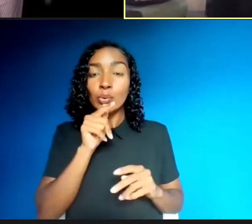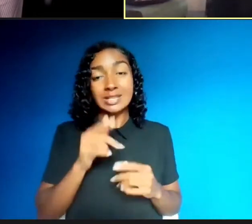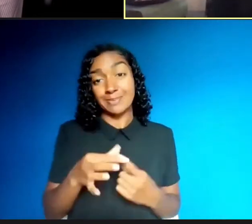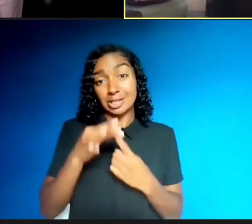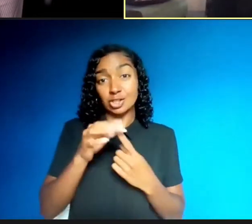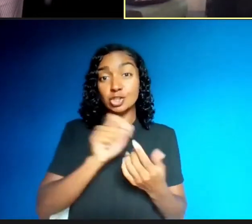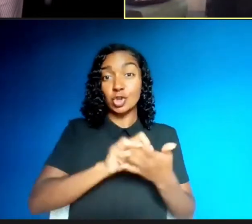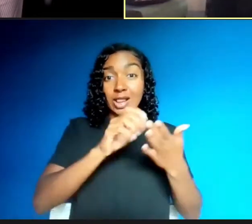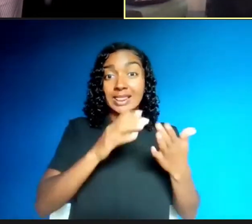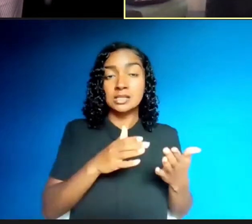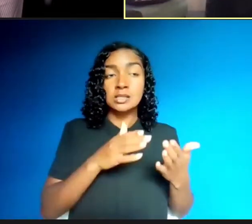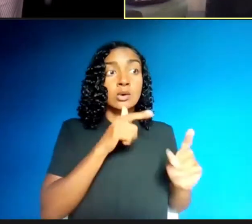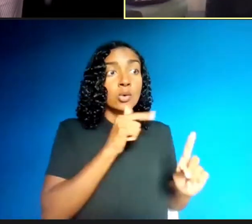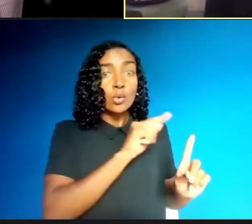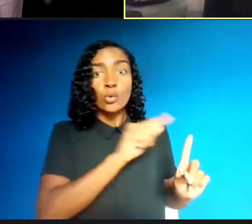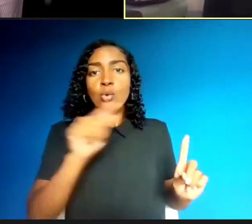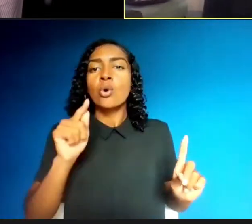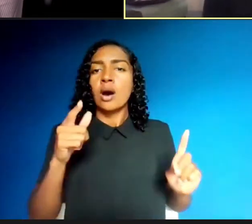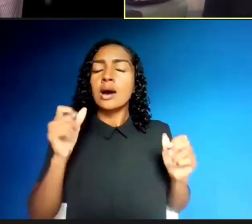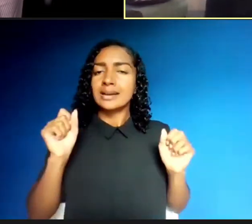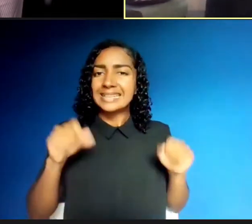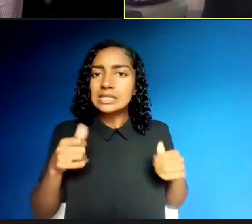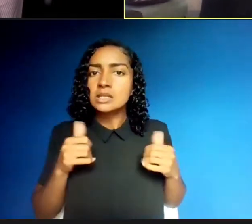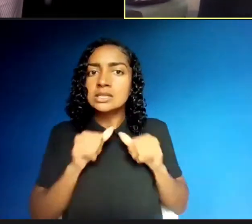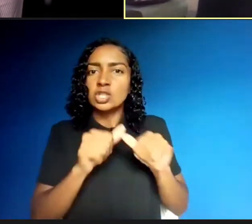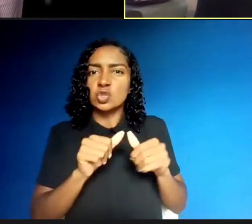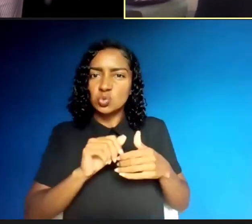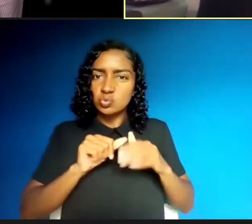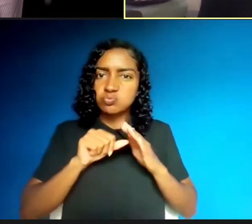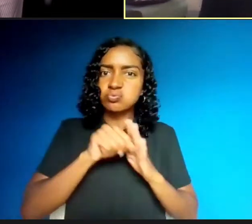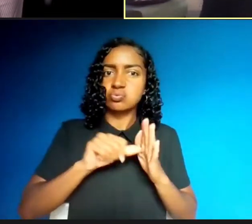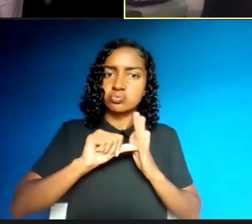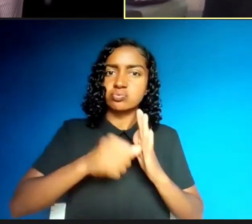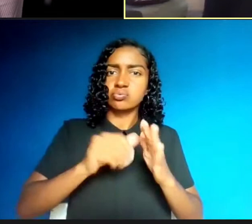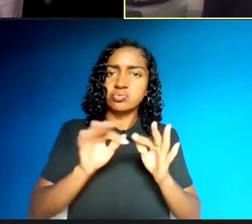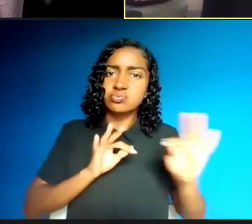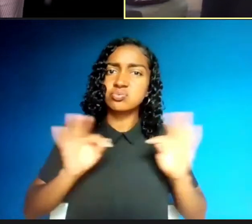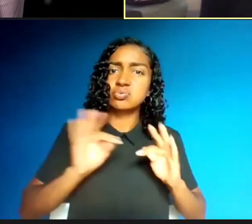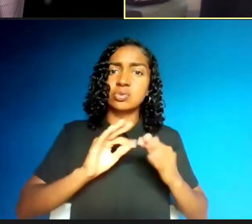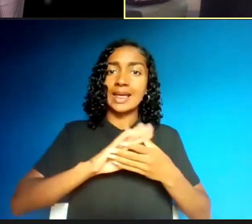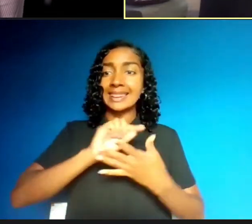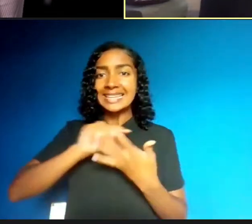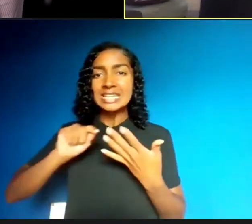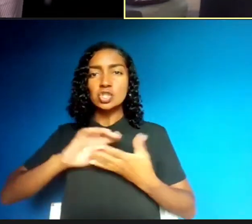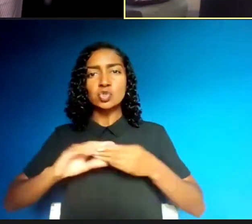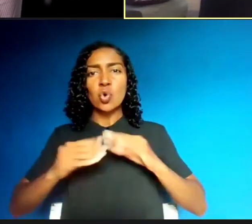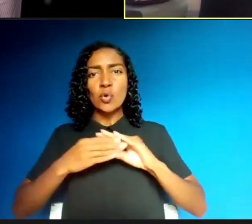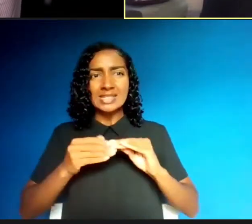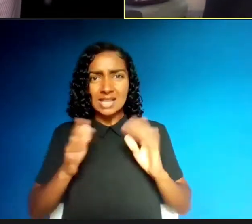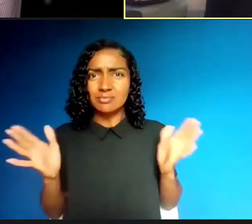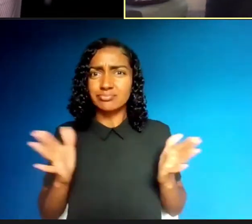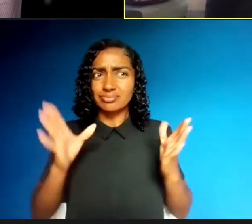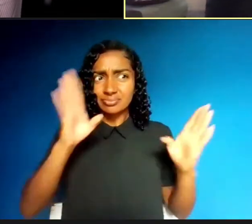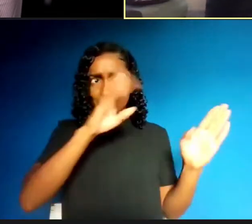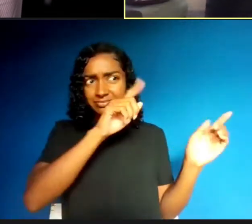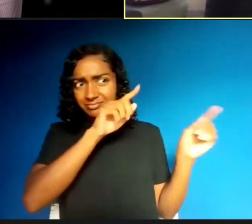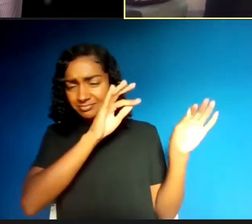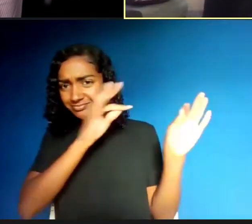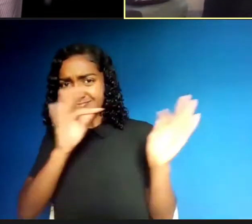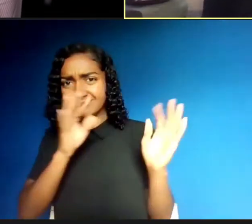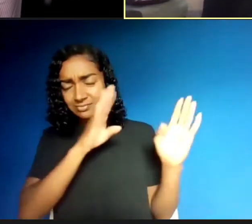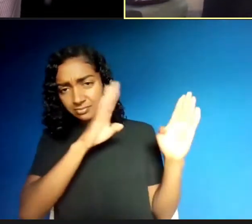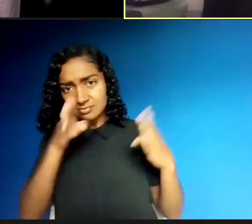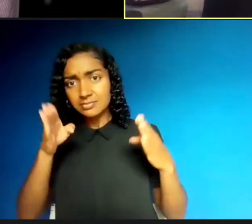those stories and keep banging the drum for that, because America has, much like the guy from Memento, America doesn't